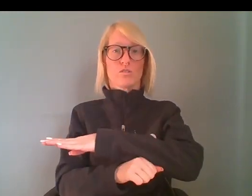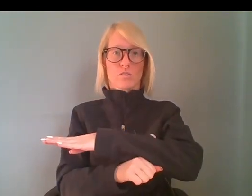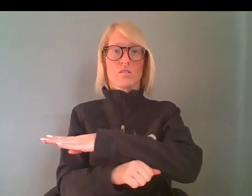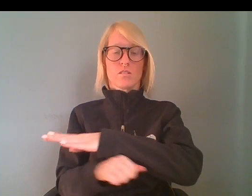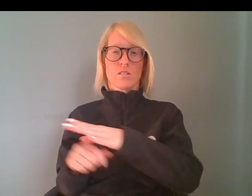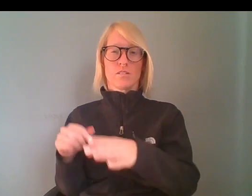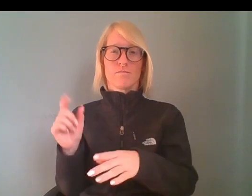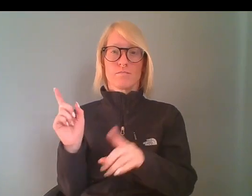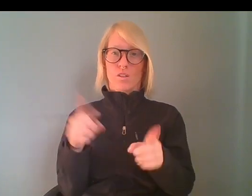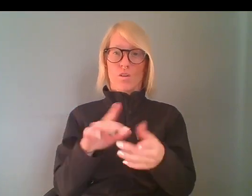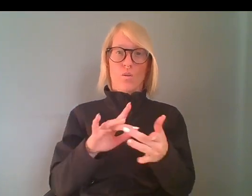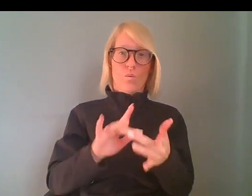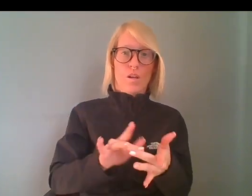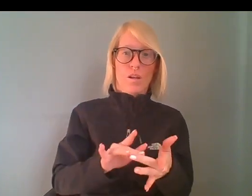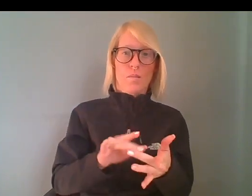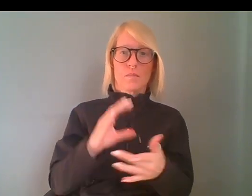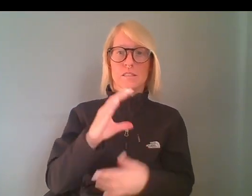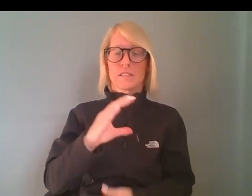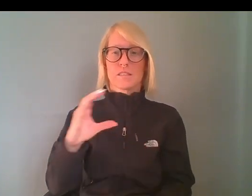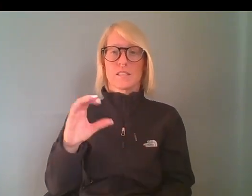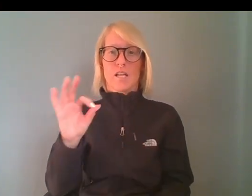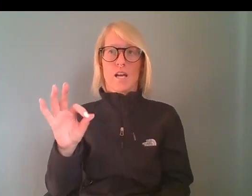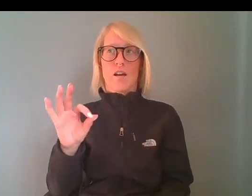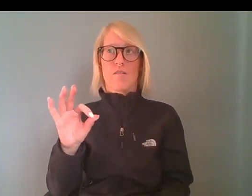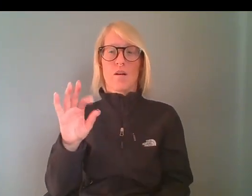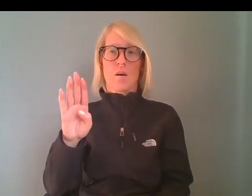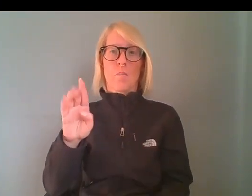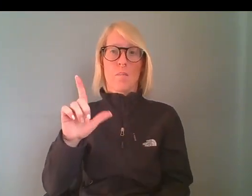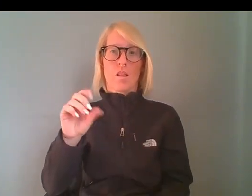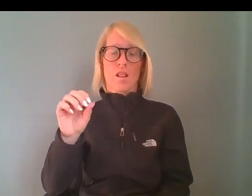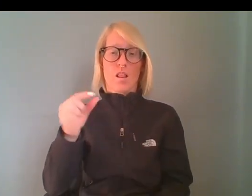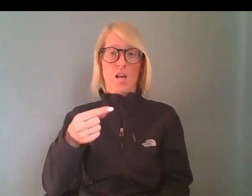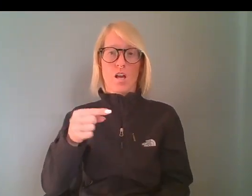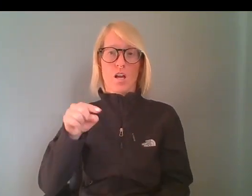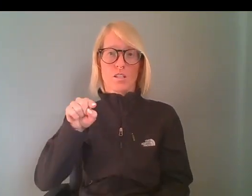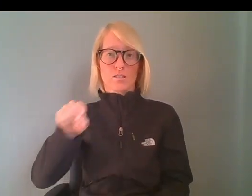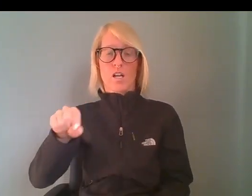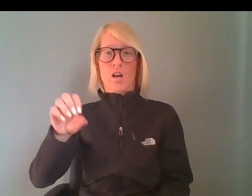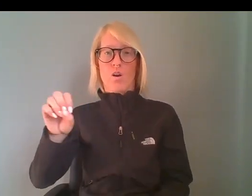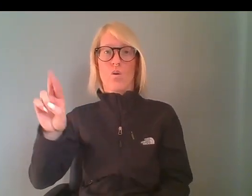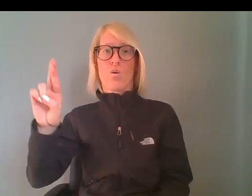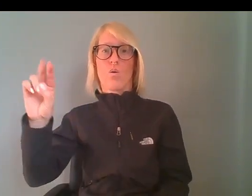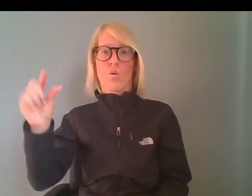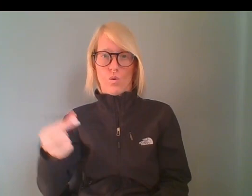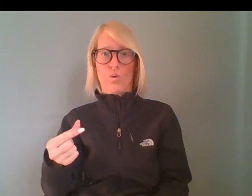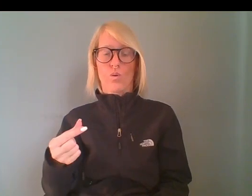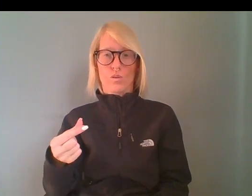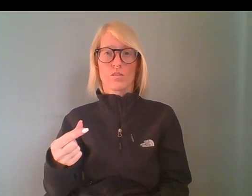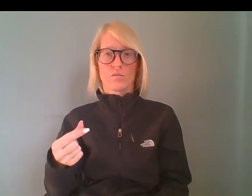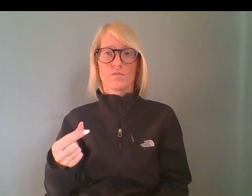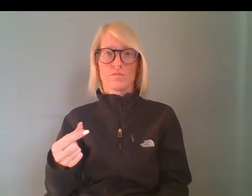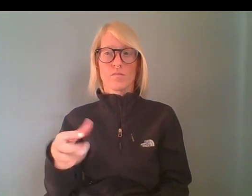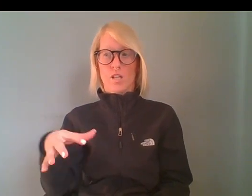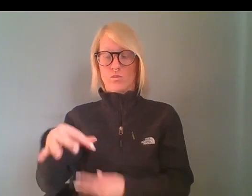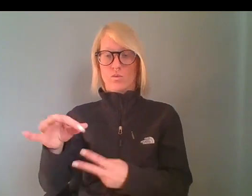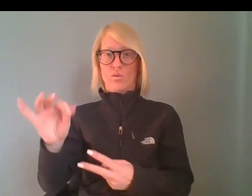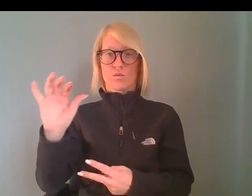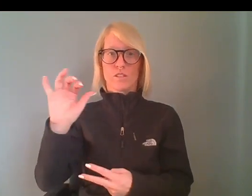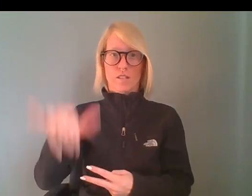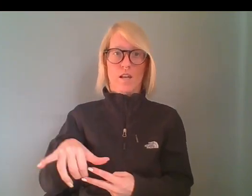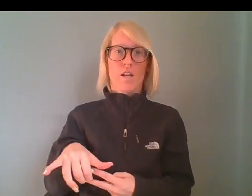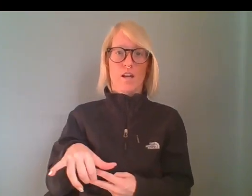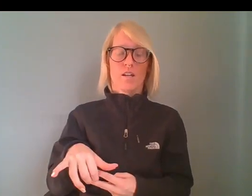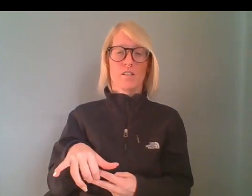name, and it's ccfblog.org. And what I did is I took the ccfblog.org, which is much better